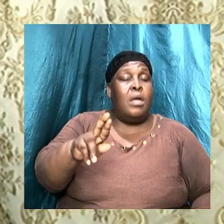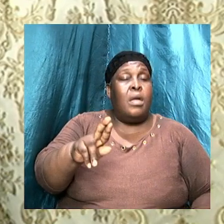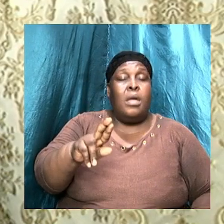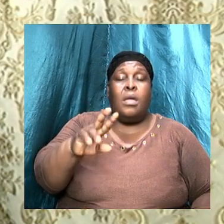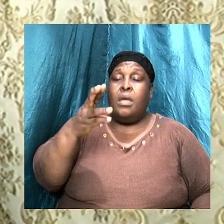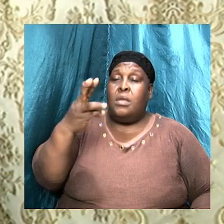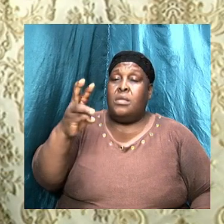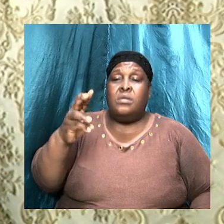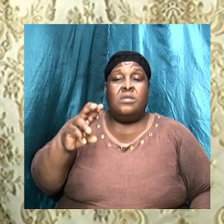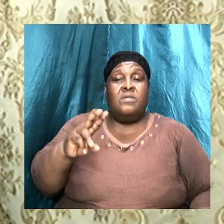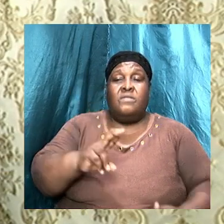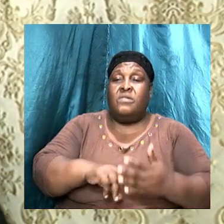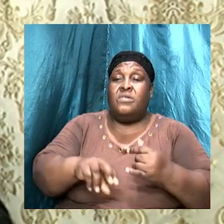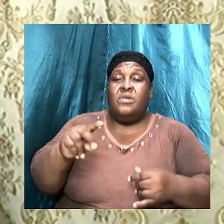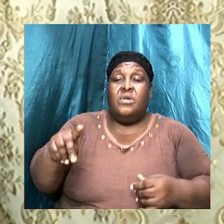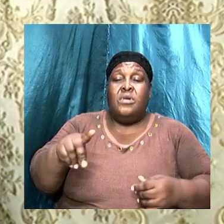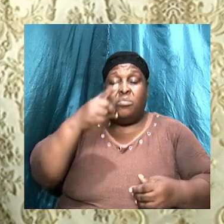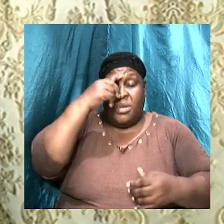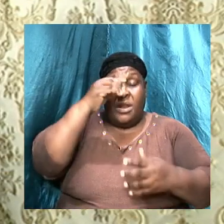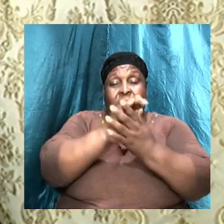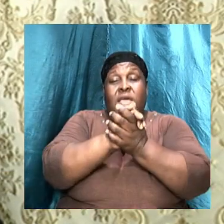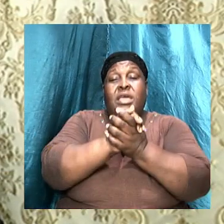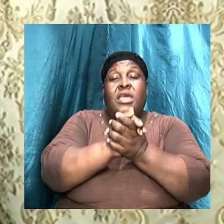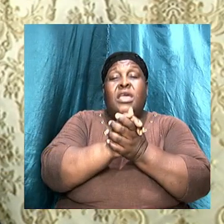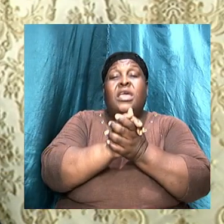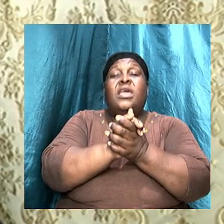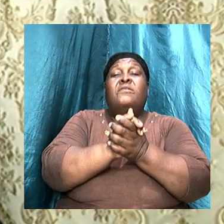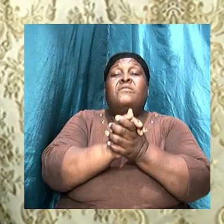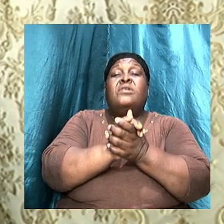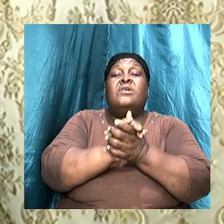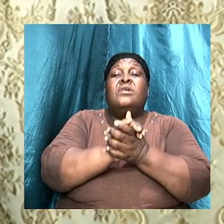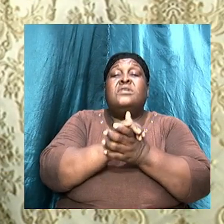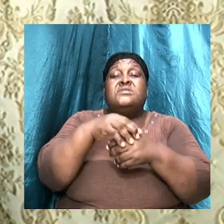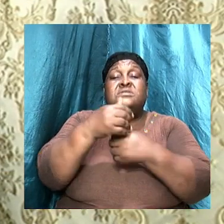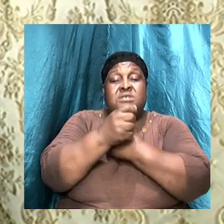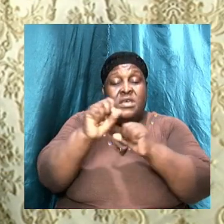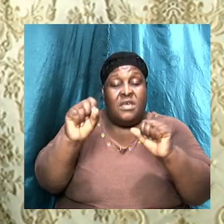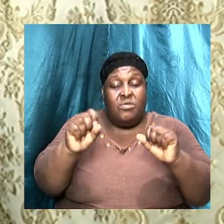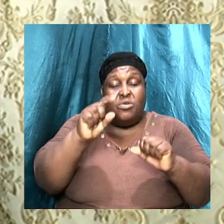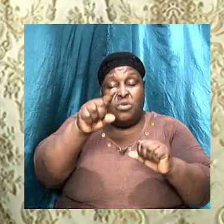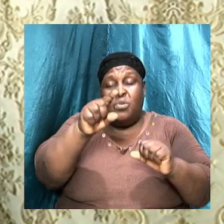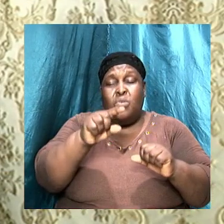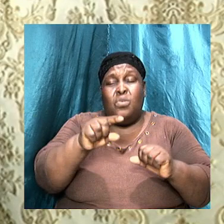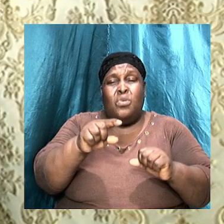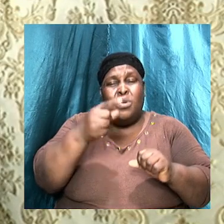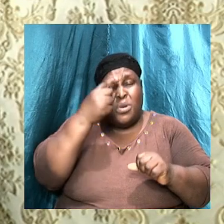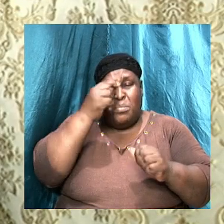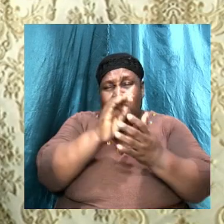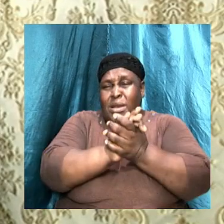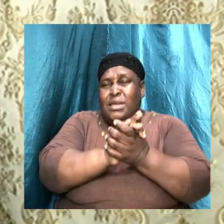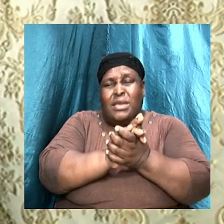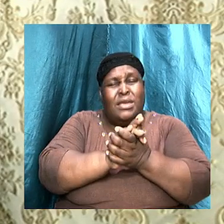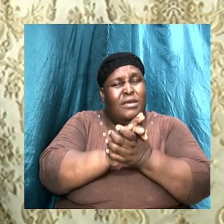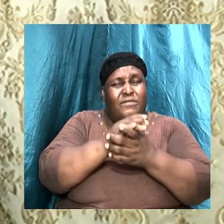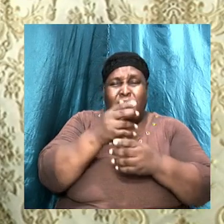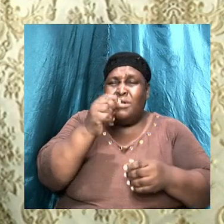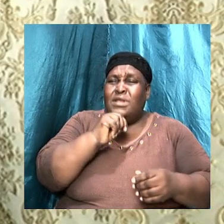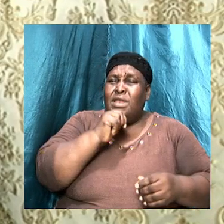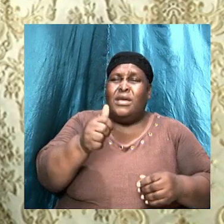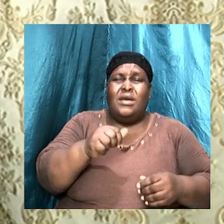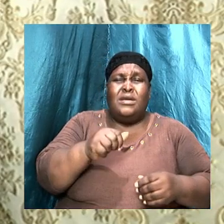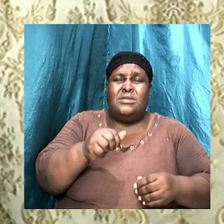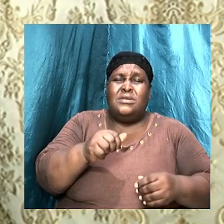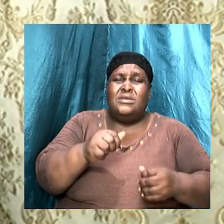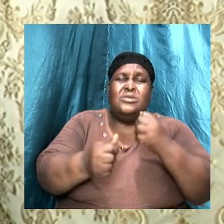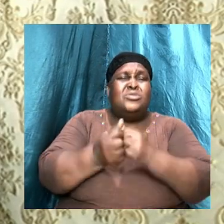is baptized shall be saved, but he that believeth not shall be done. Again, baptism, we said from this scripture,